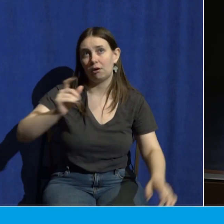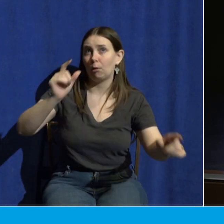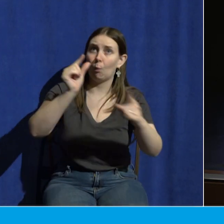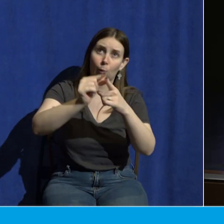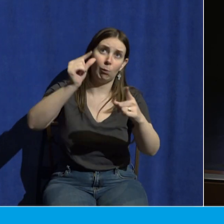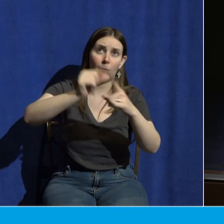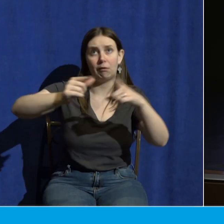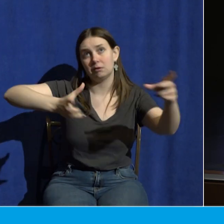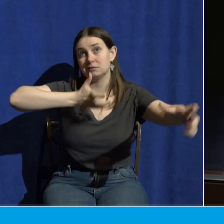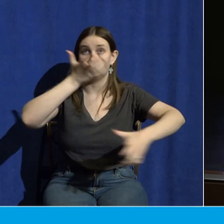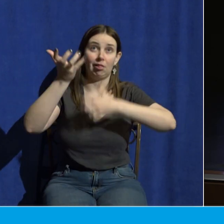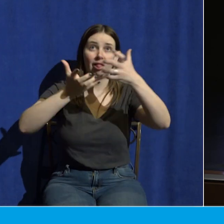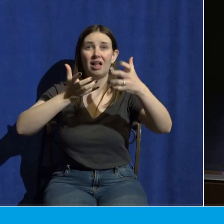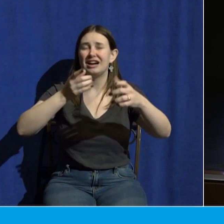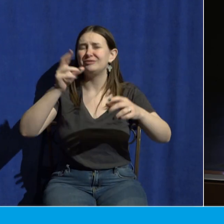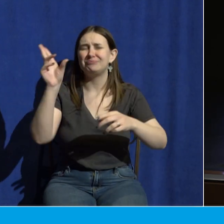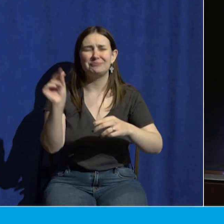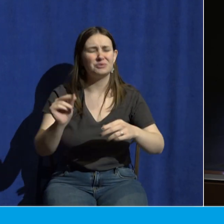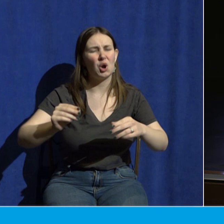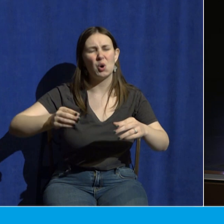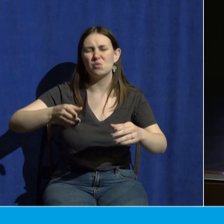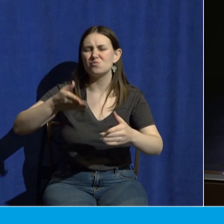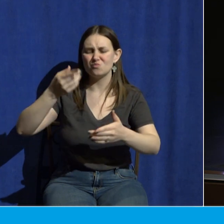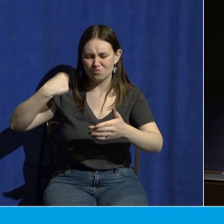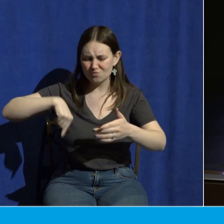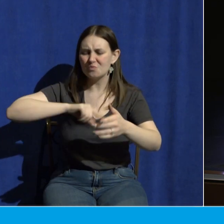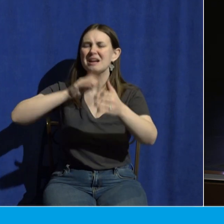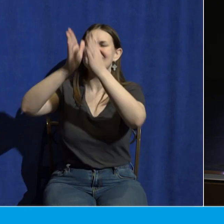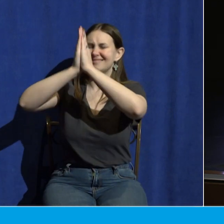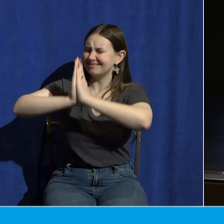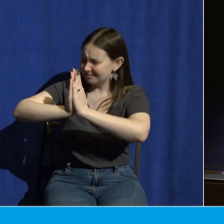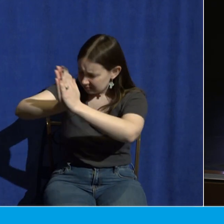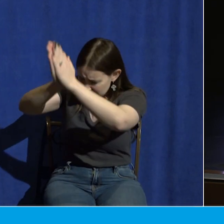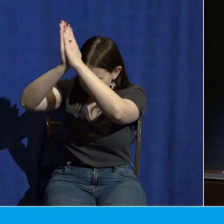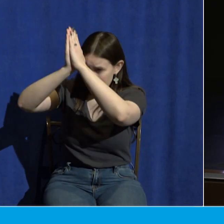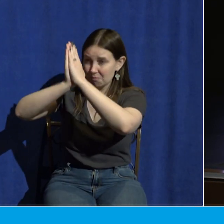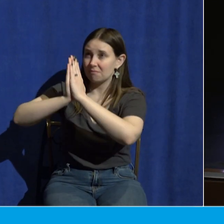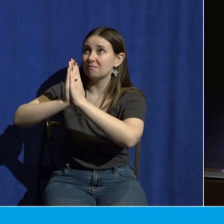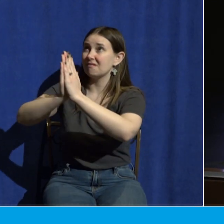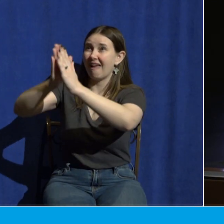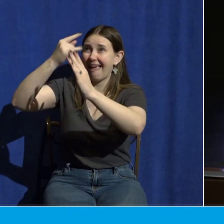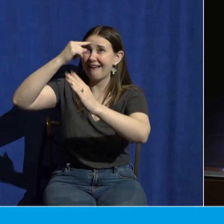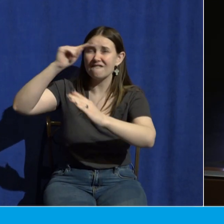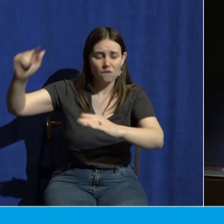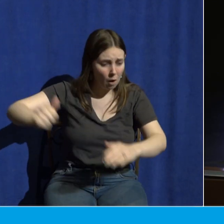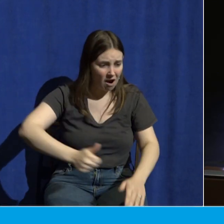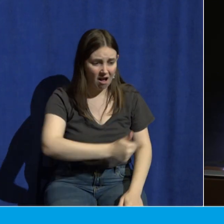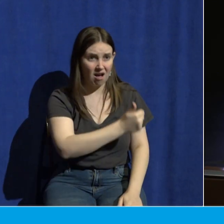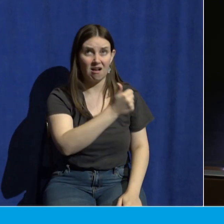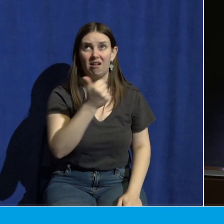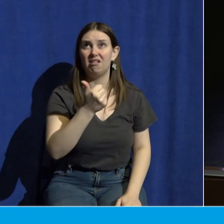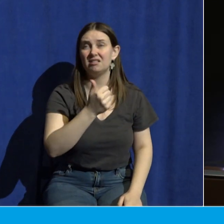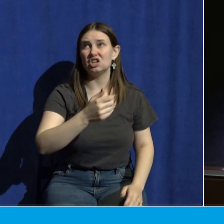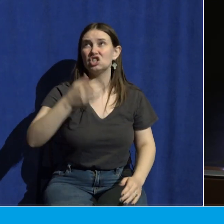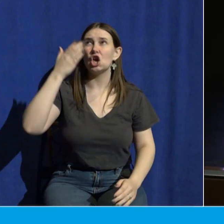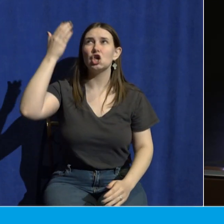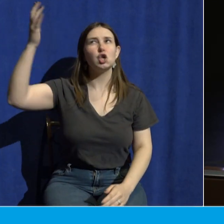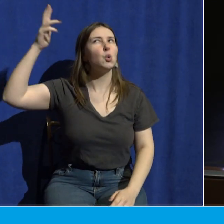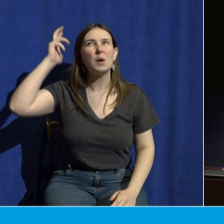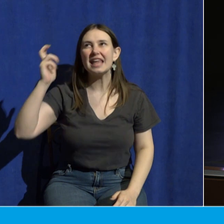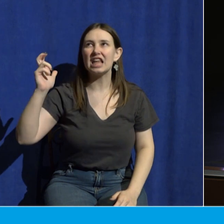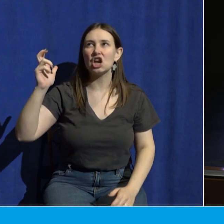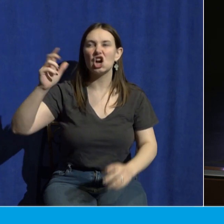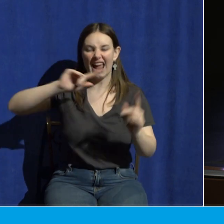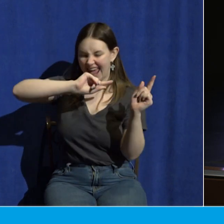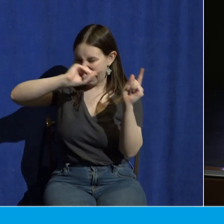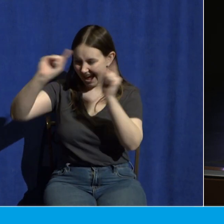we're interceding, we're standing in the gap, and that you use our prayers, you hear our prayers and answer